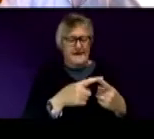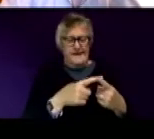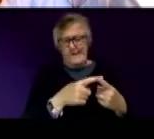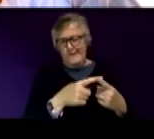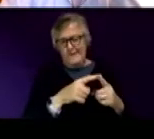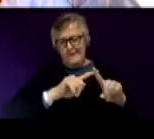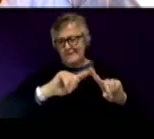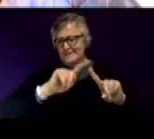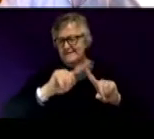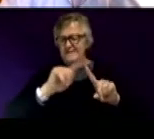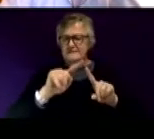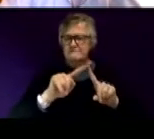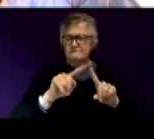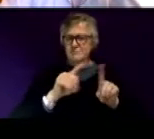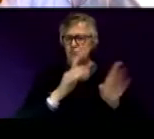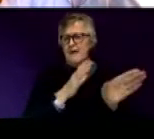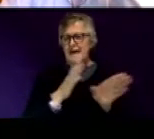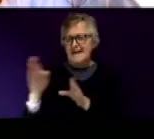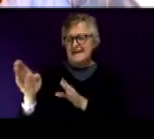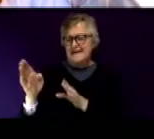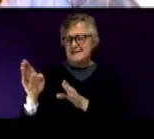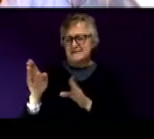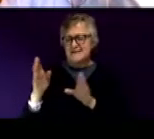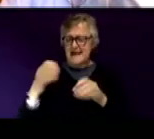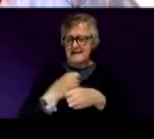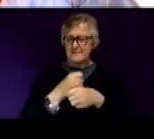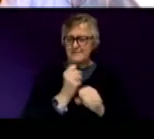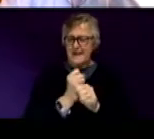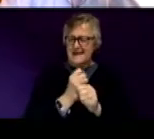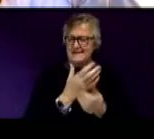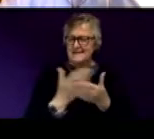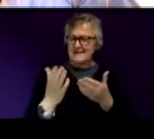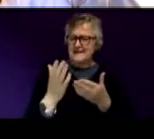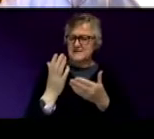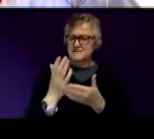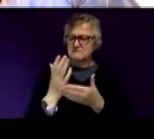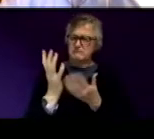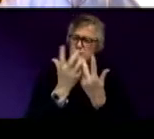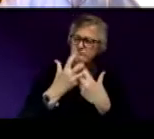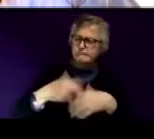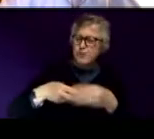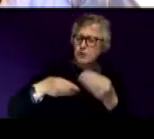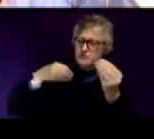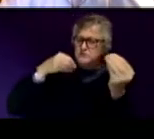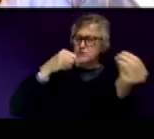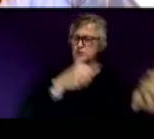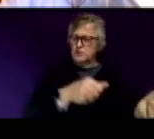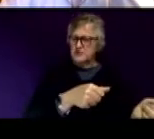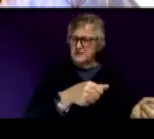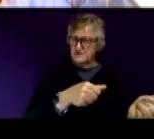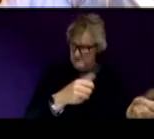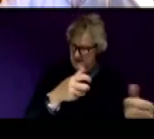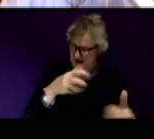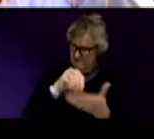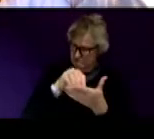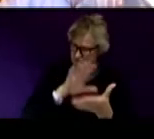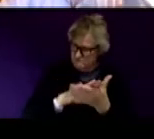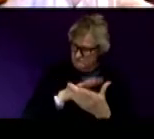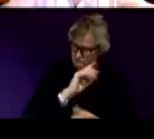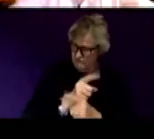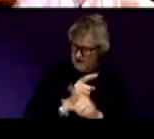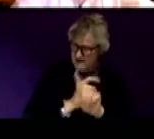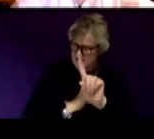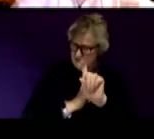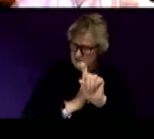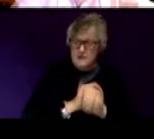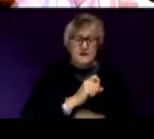cetera. Have I captured that correctly? On my end, you did. Yes, thank you. Thank